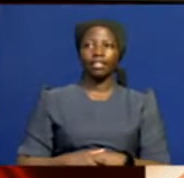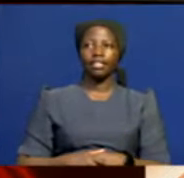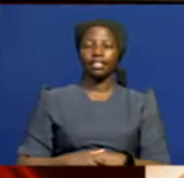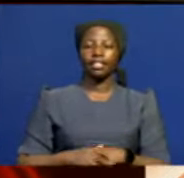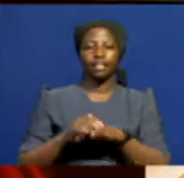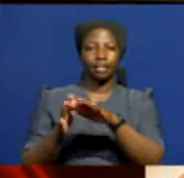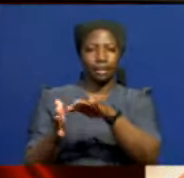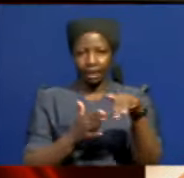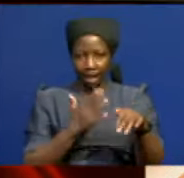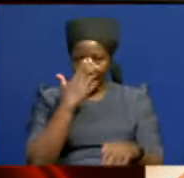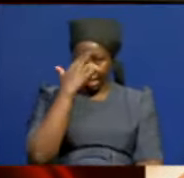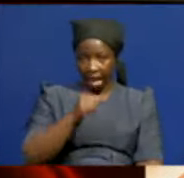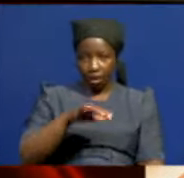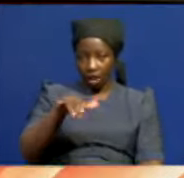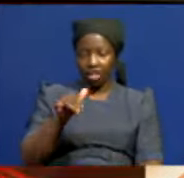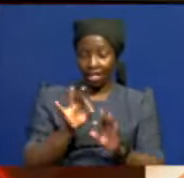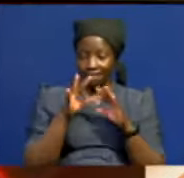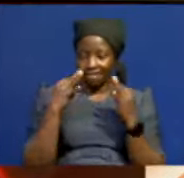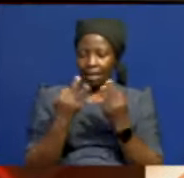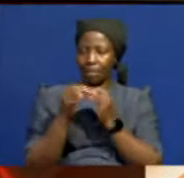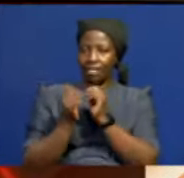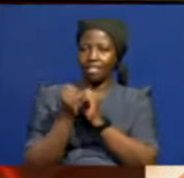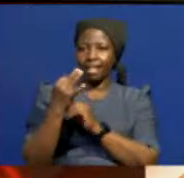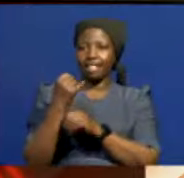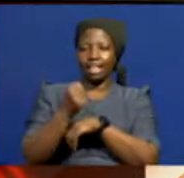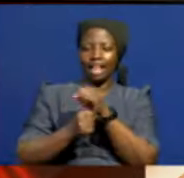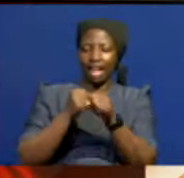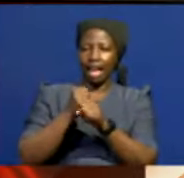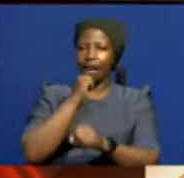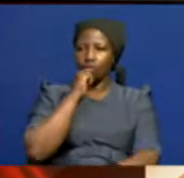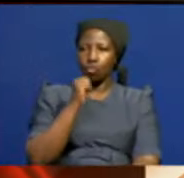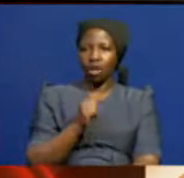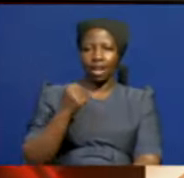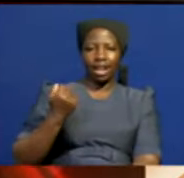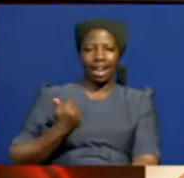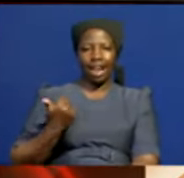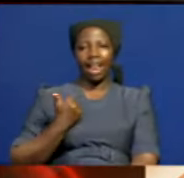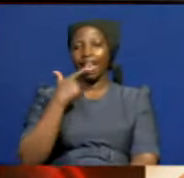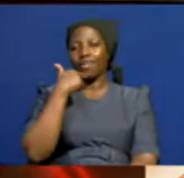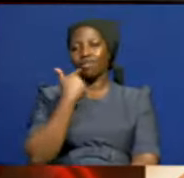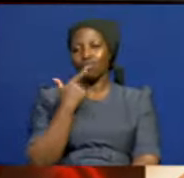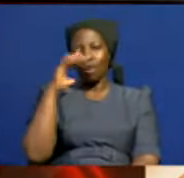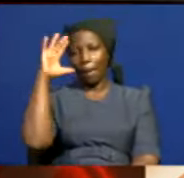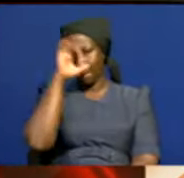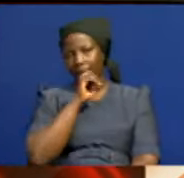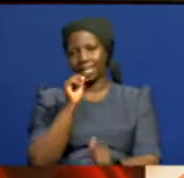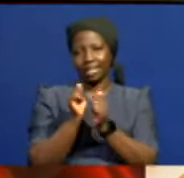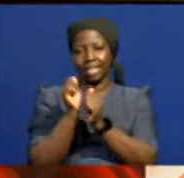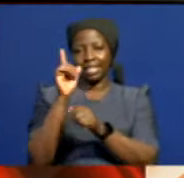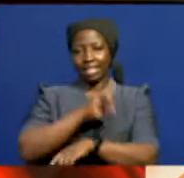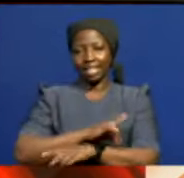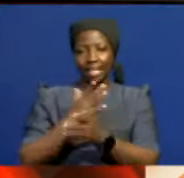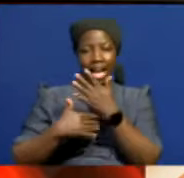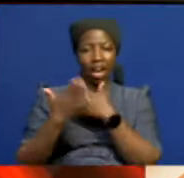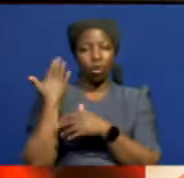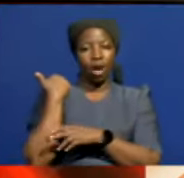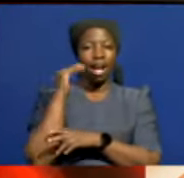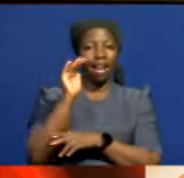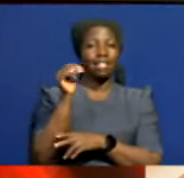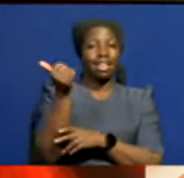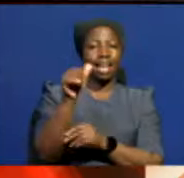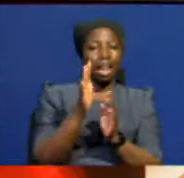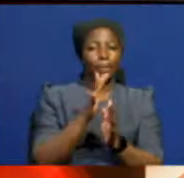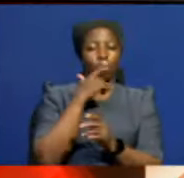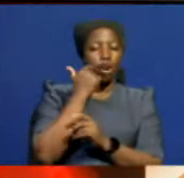And now in Kajiado County, the family of a 13-year-old girl who went missing 10 days ago is appealing to anyone who may have seen her